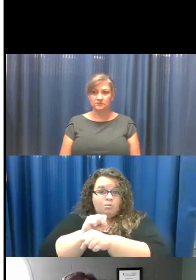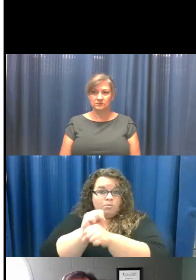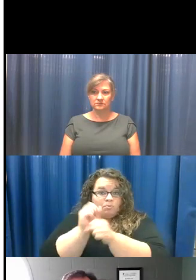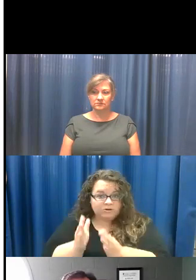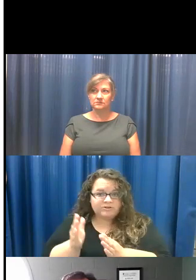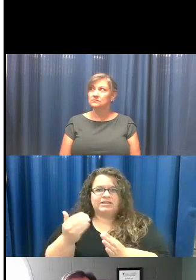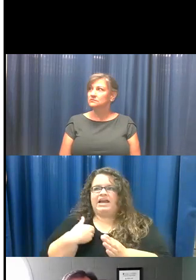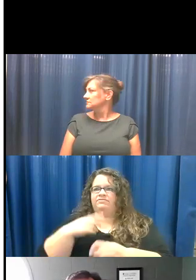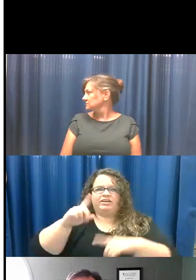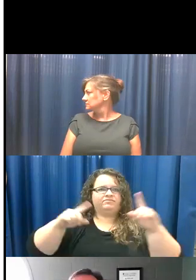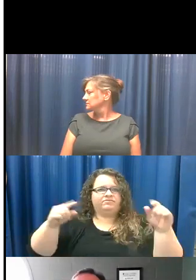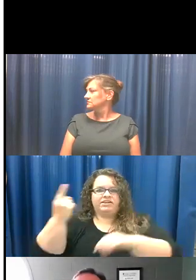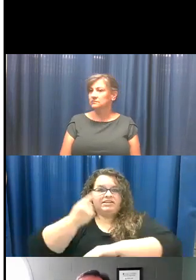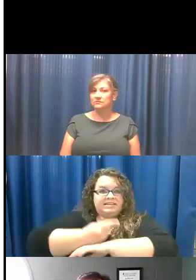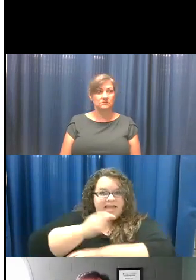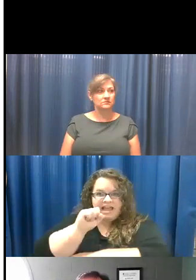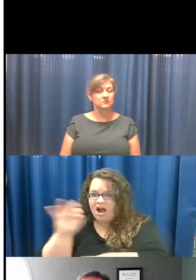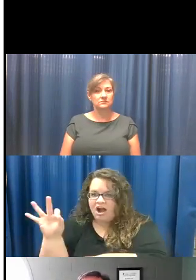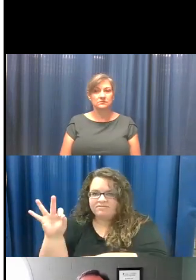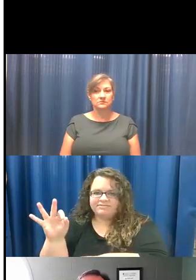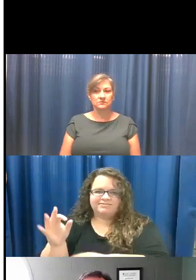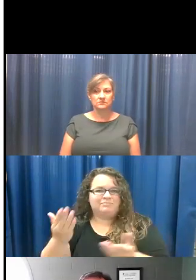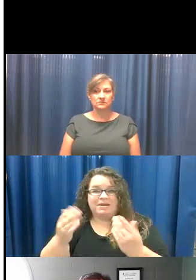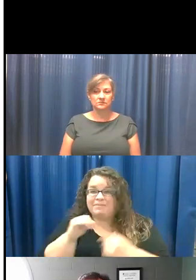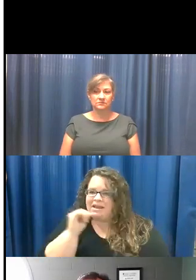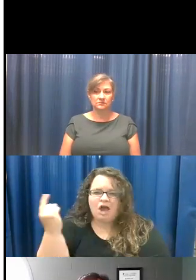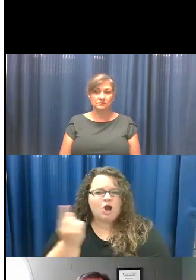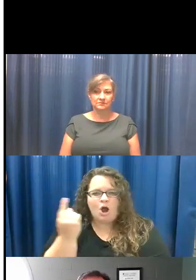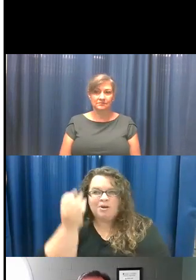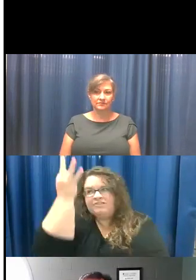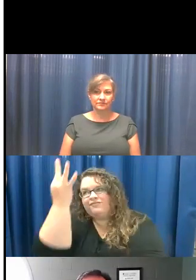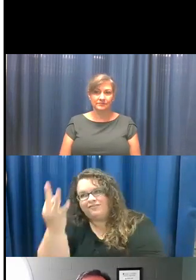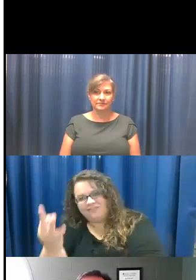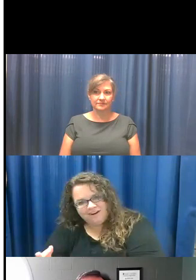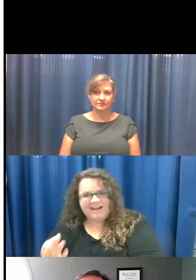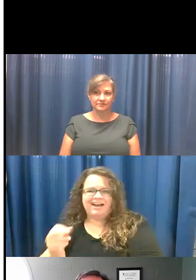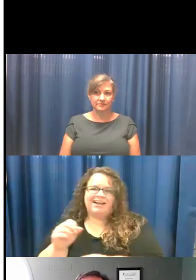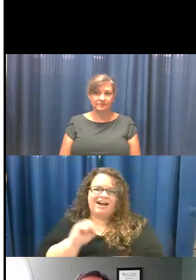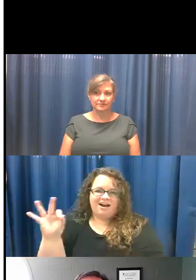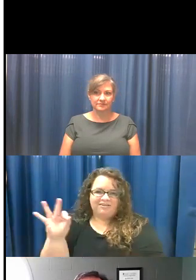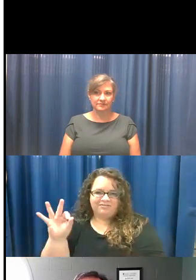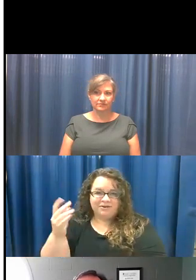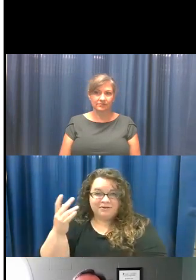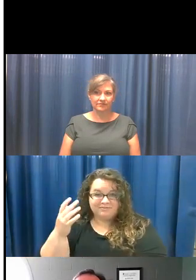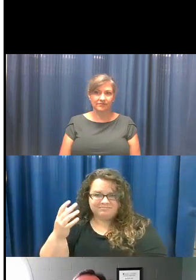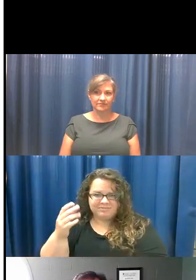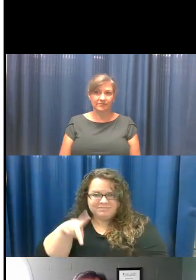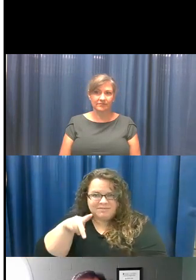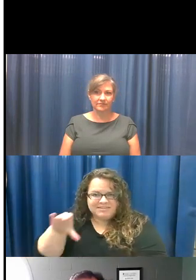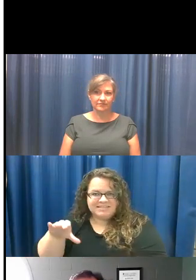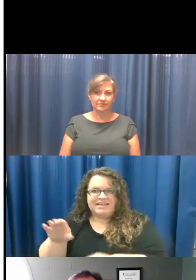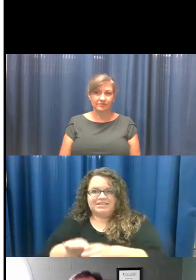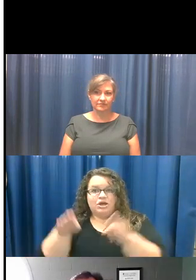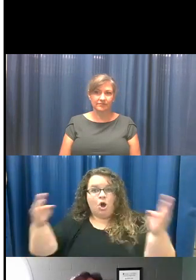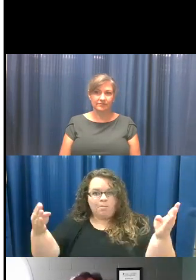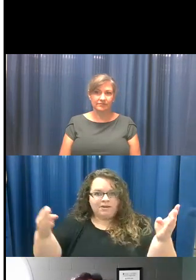off. I can assure you everybody won't have Friday off who is on flex time, because we are fully open and operational Monday